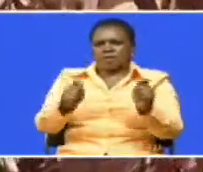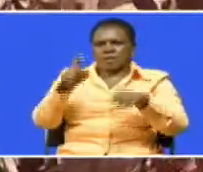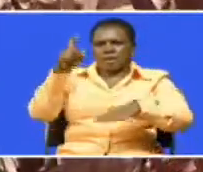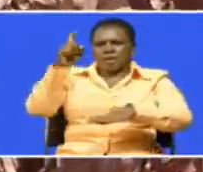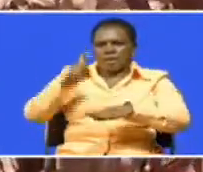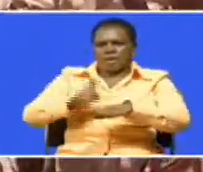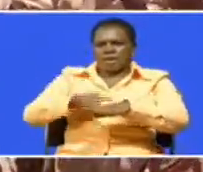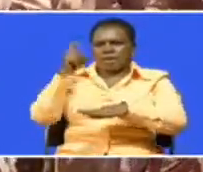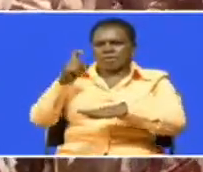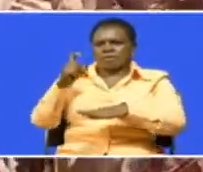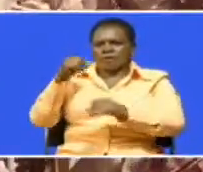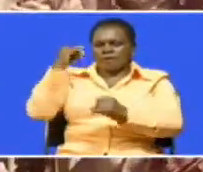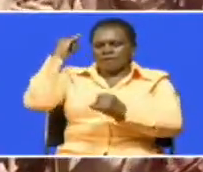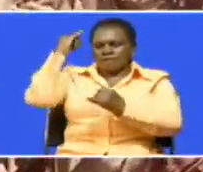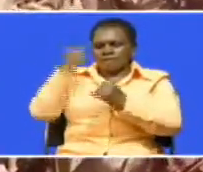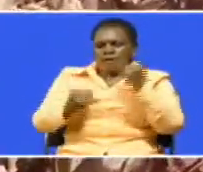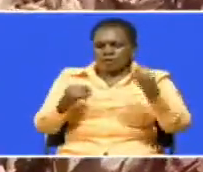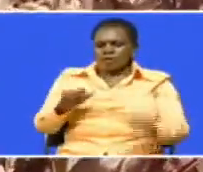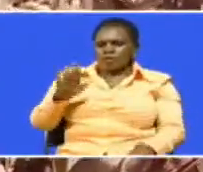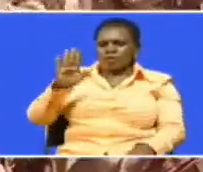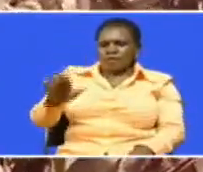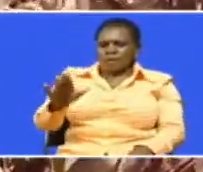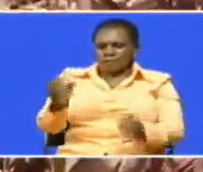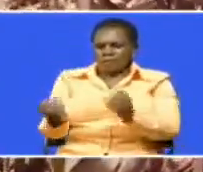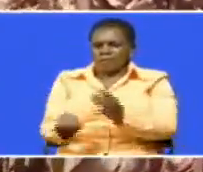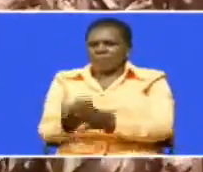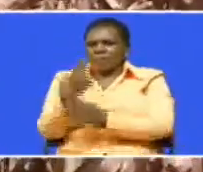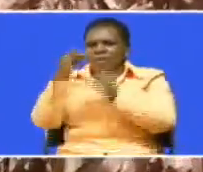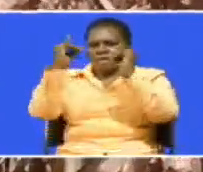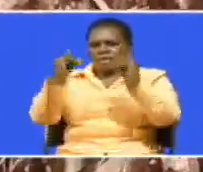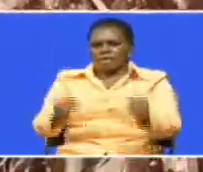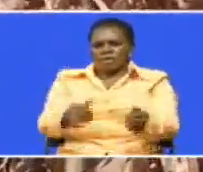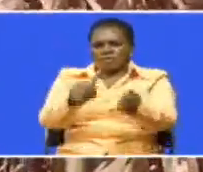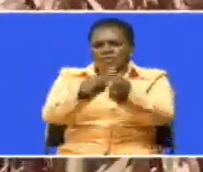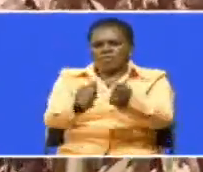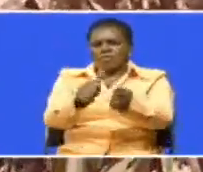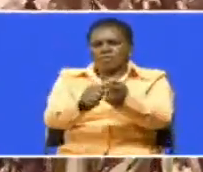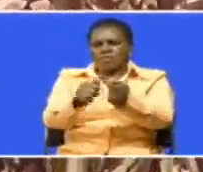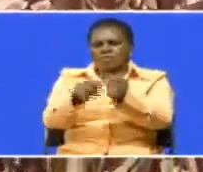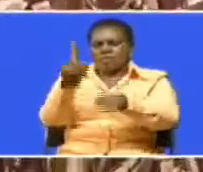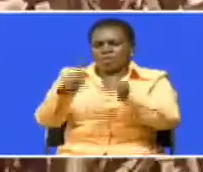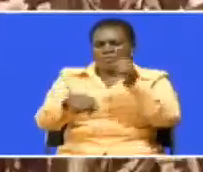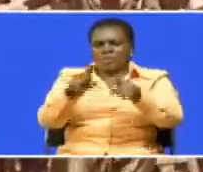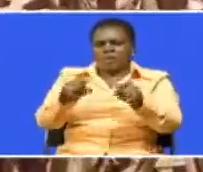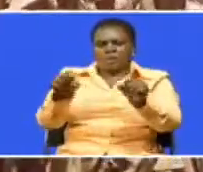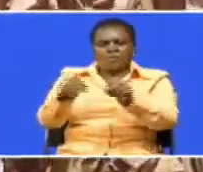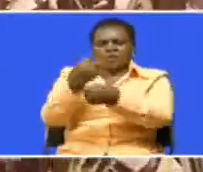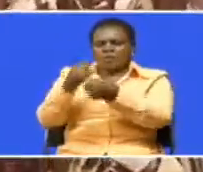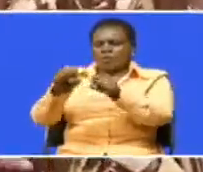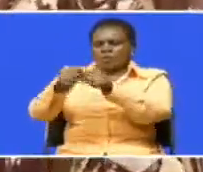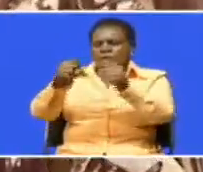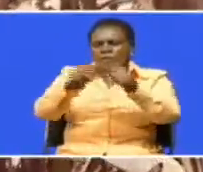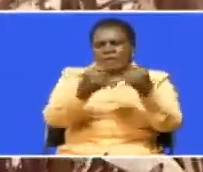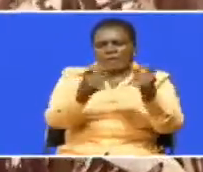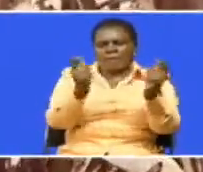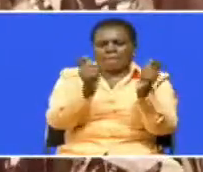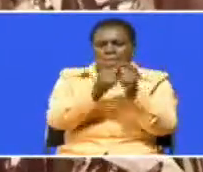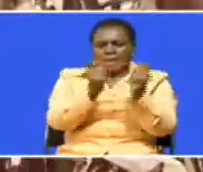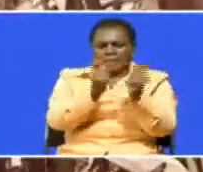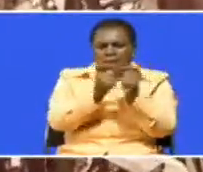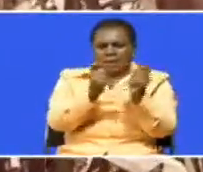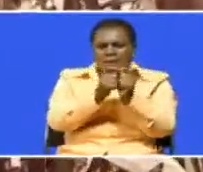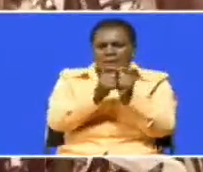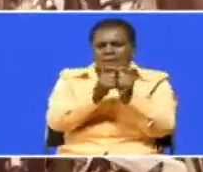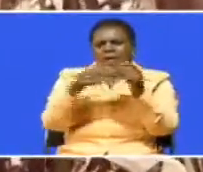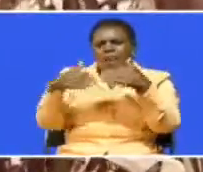Embu are in the final stages of coming up with a new maize variety resistant to stem borer, a pest which has